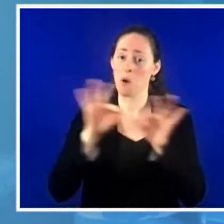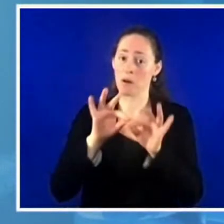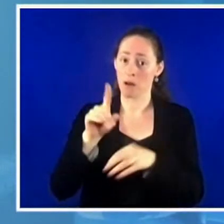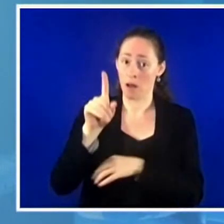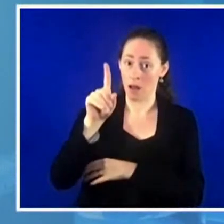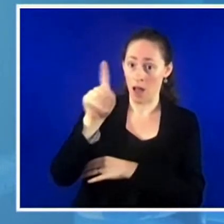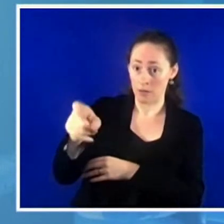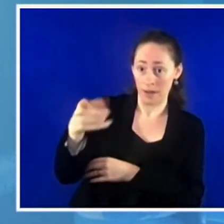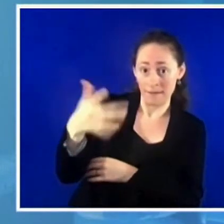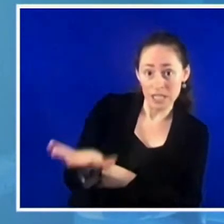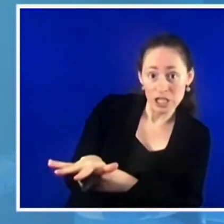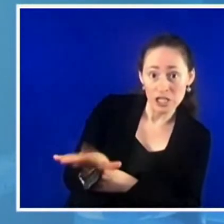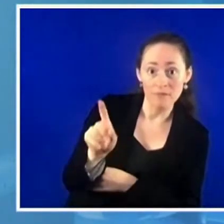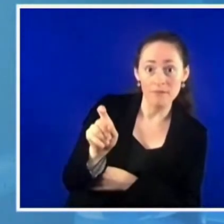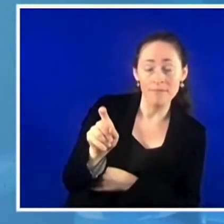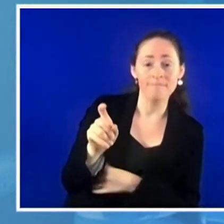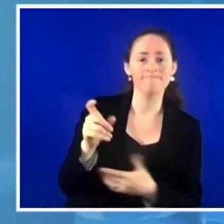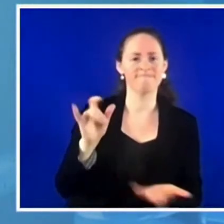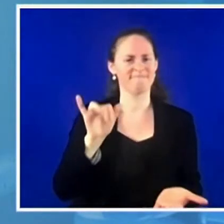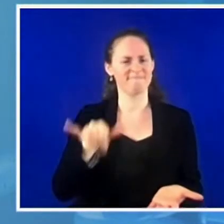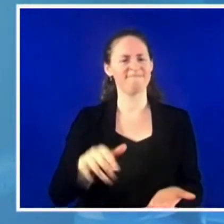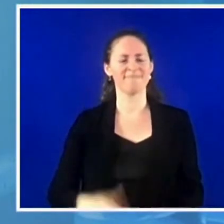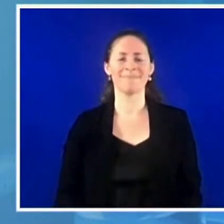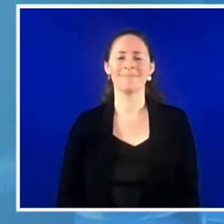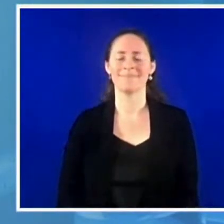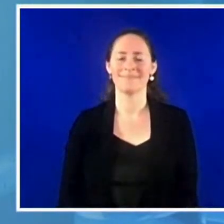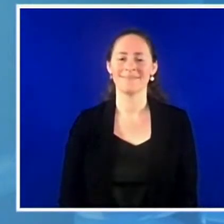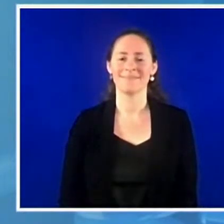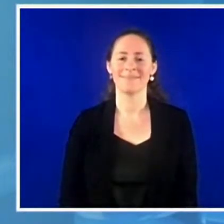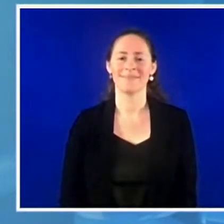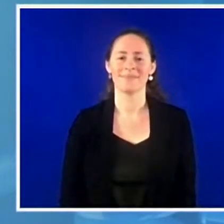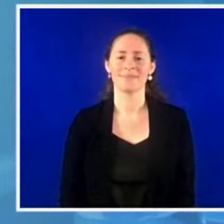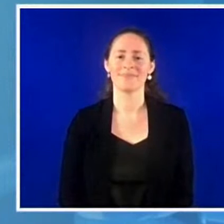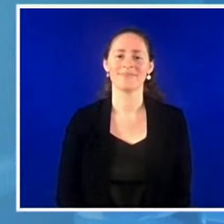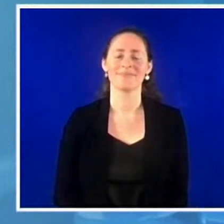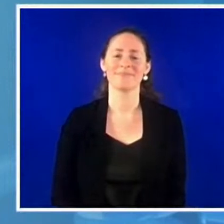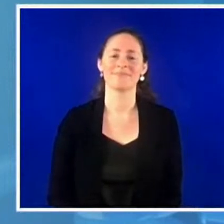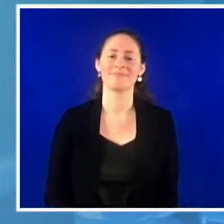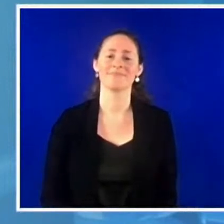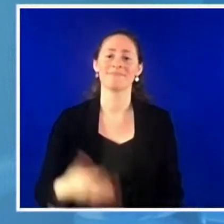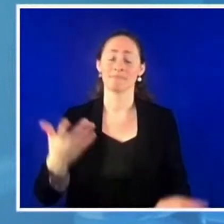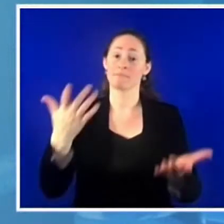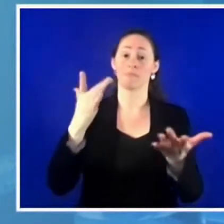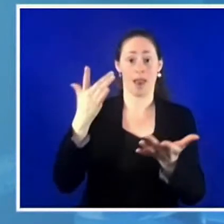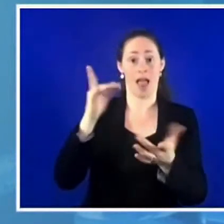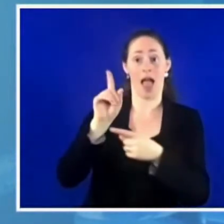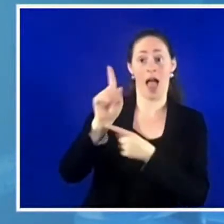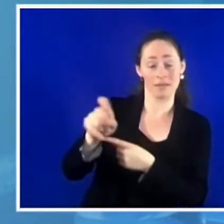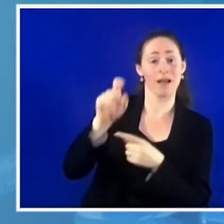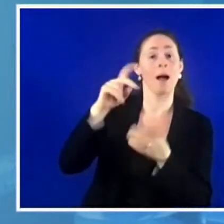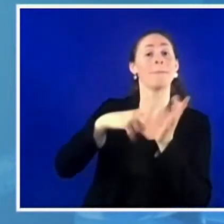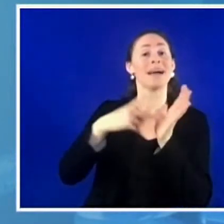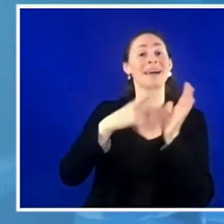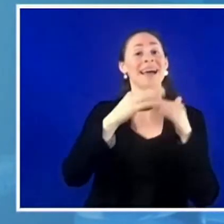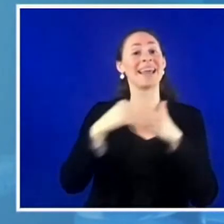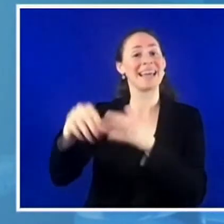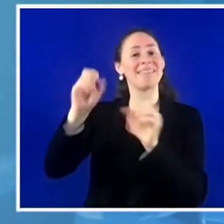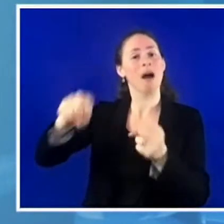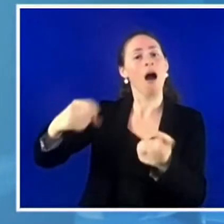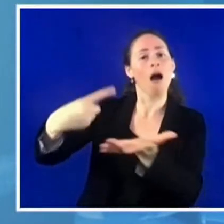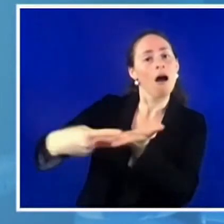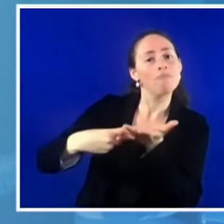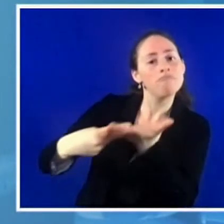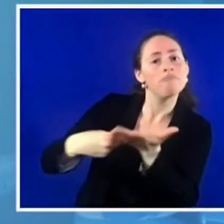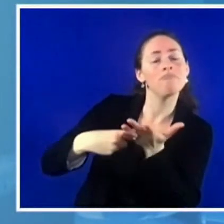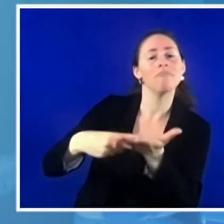saying at the end of a conversation, okay, I'll take the vaccine. It might be them starting the thought process. And I